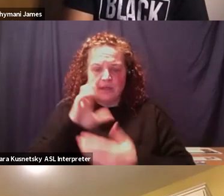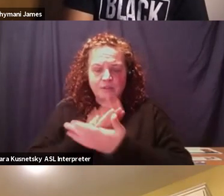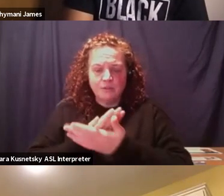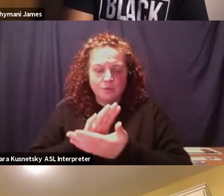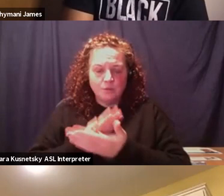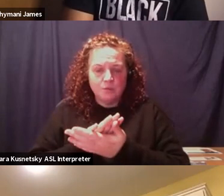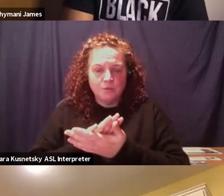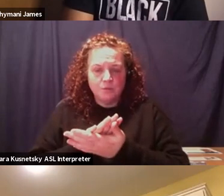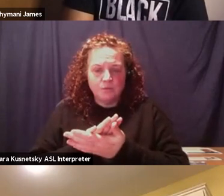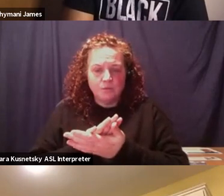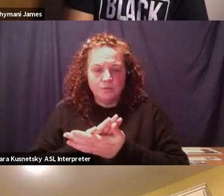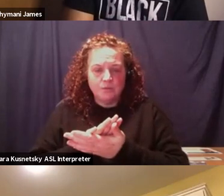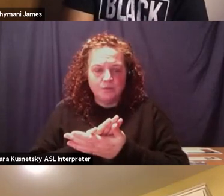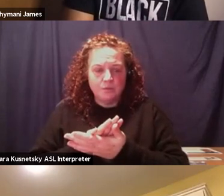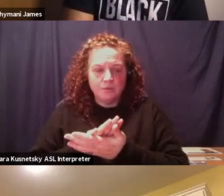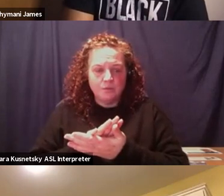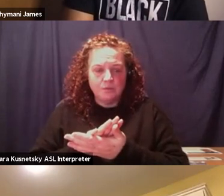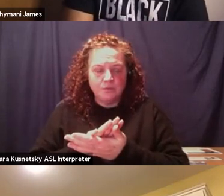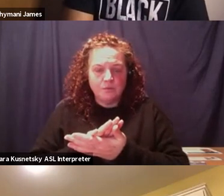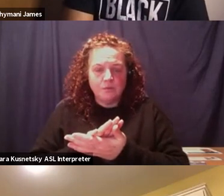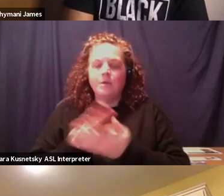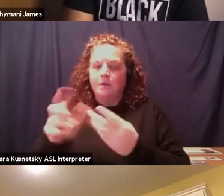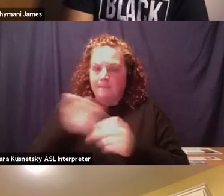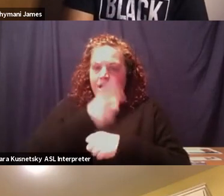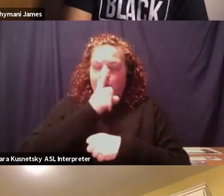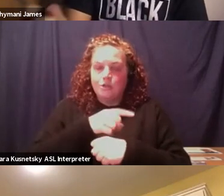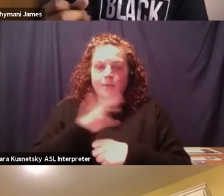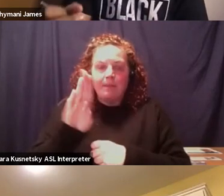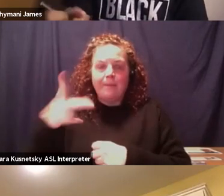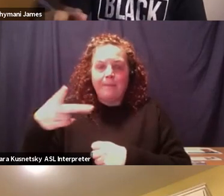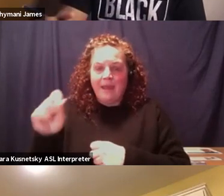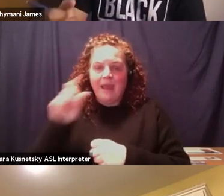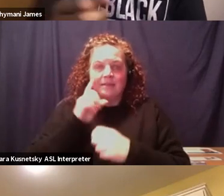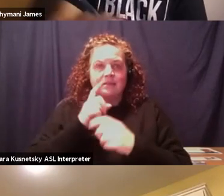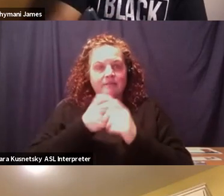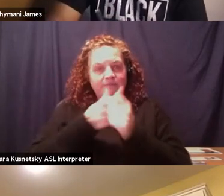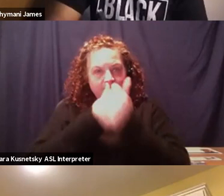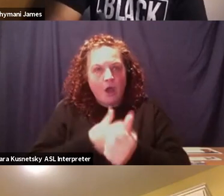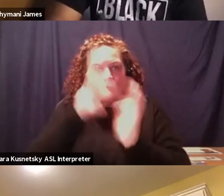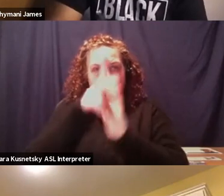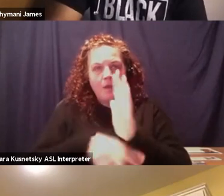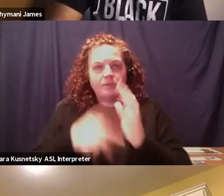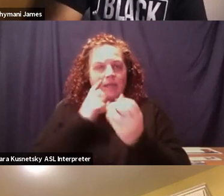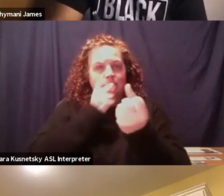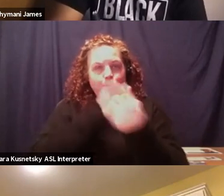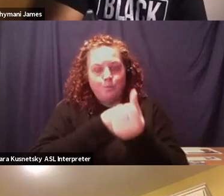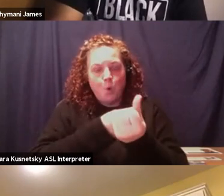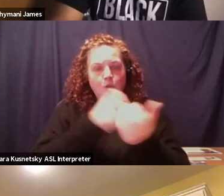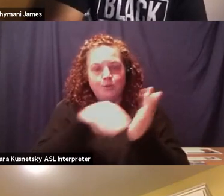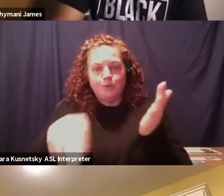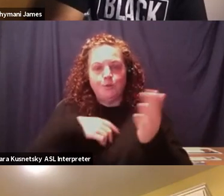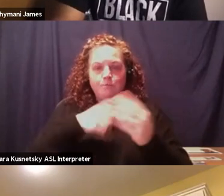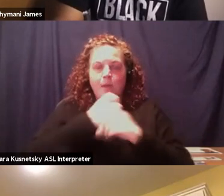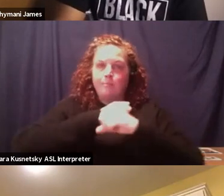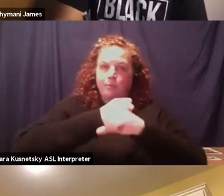is committed to ensuring that BPS is implementing the policy correctly and supports our students by protecting their privacy and